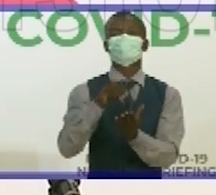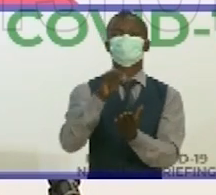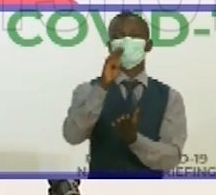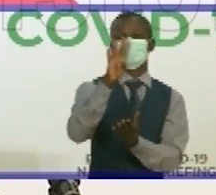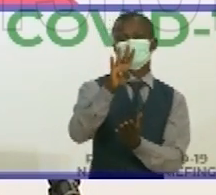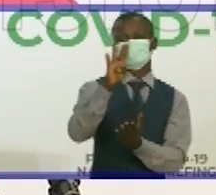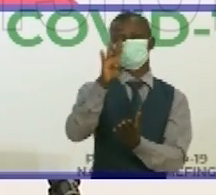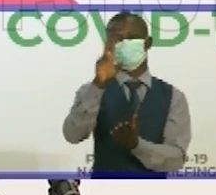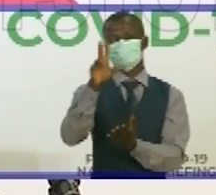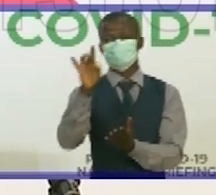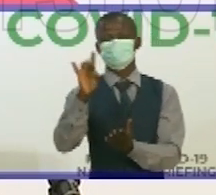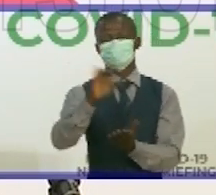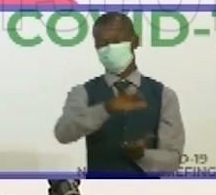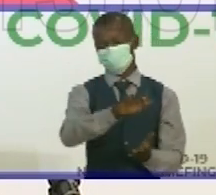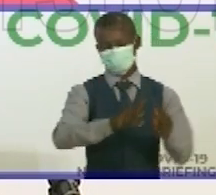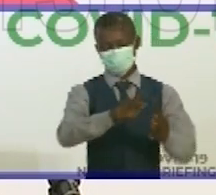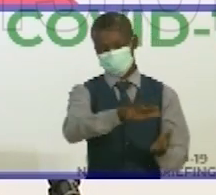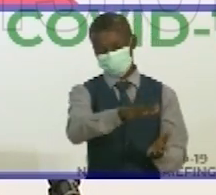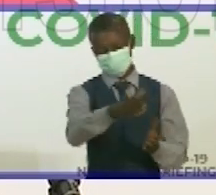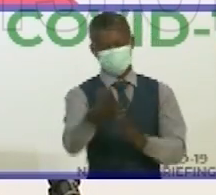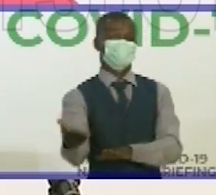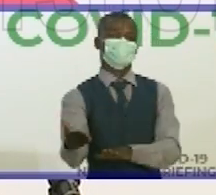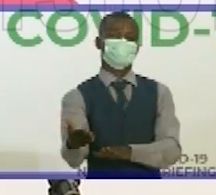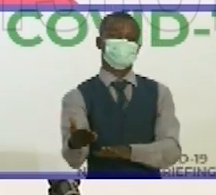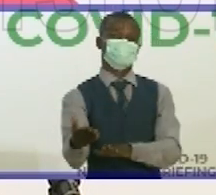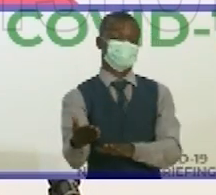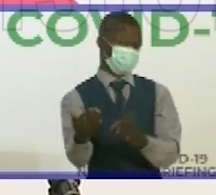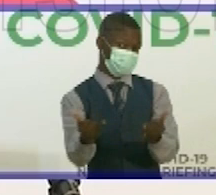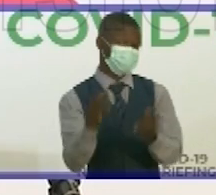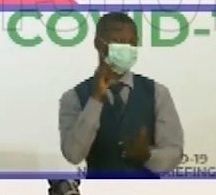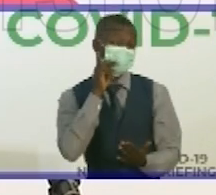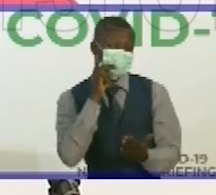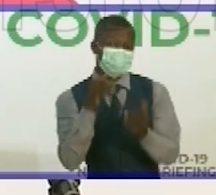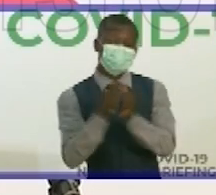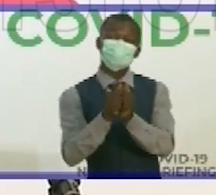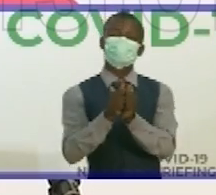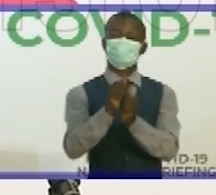16,448 fatalities. Nigeria, with